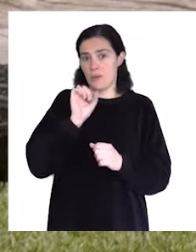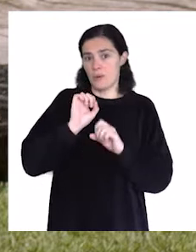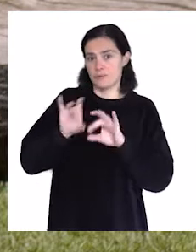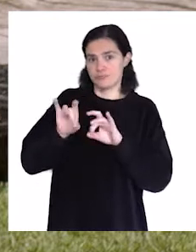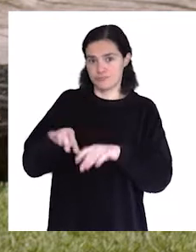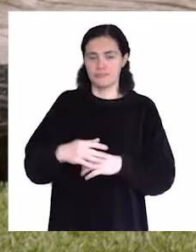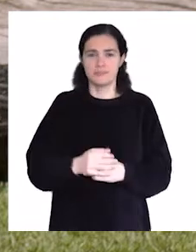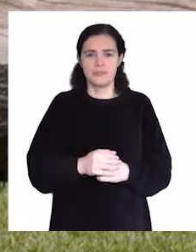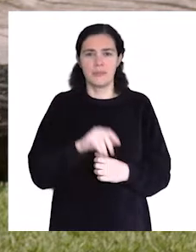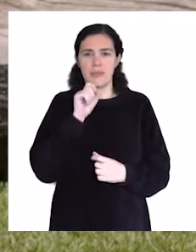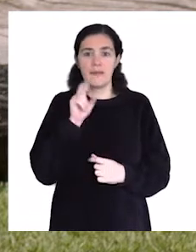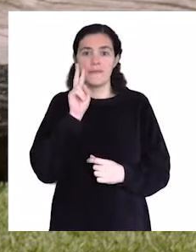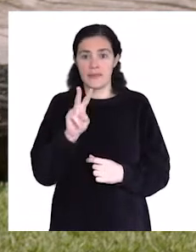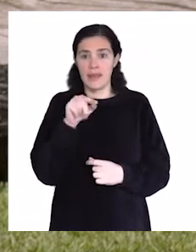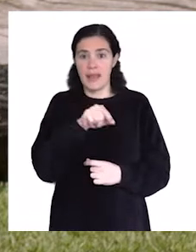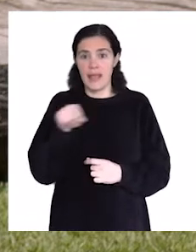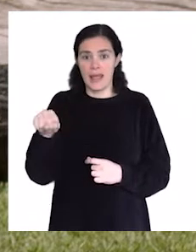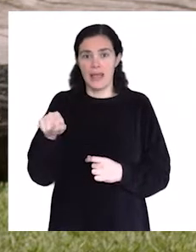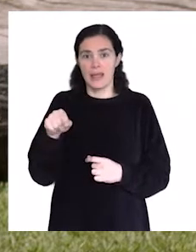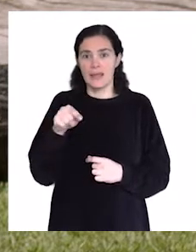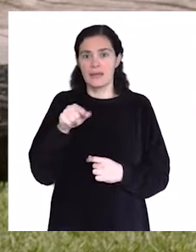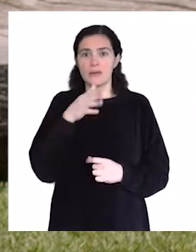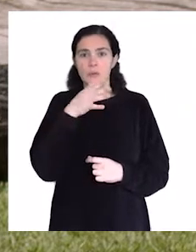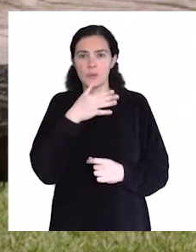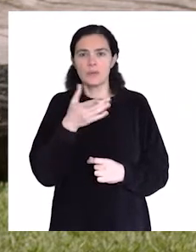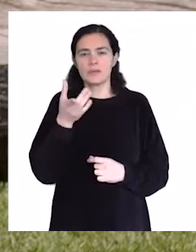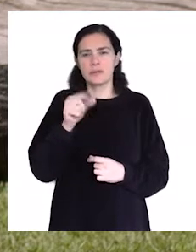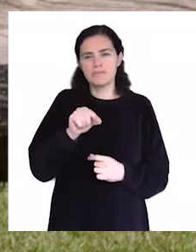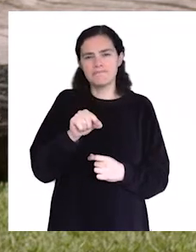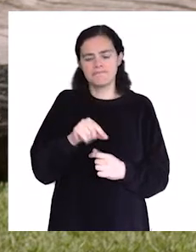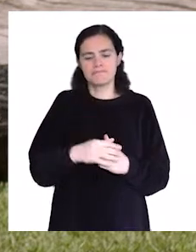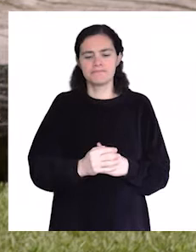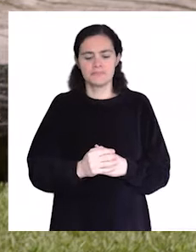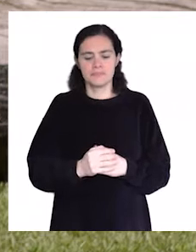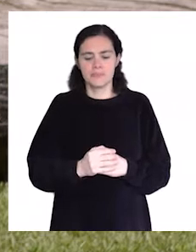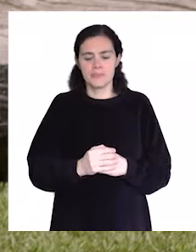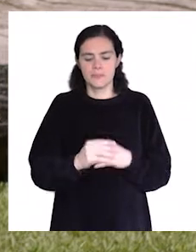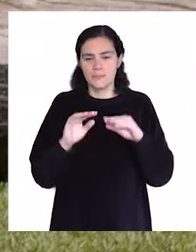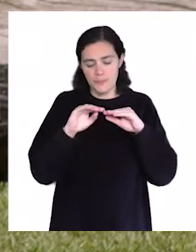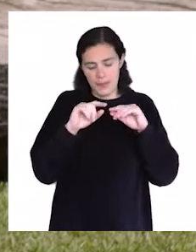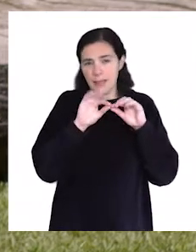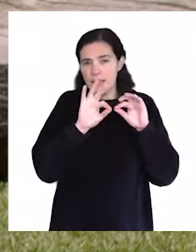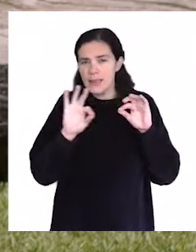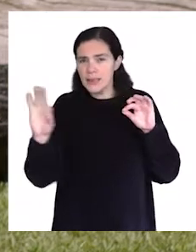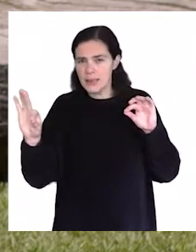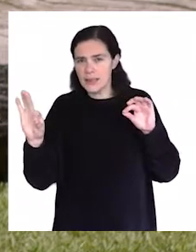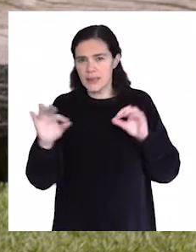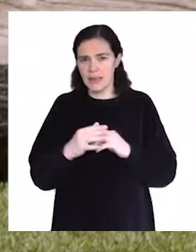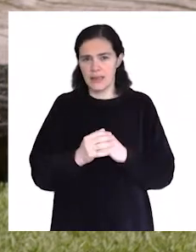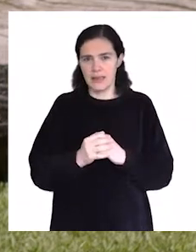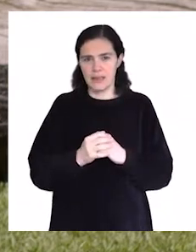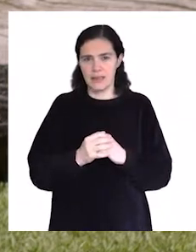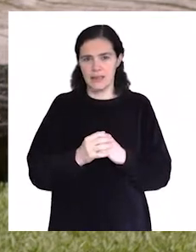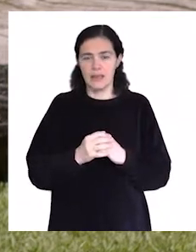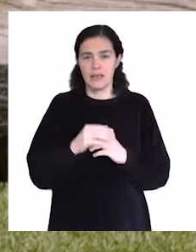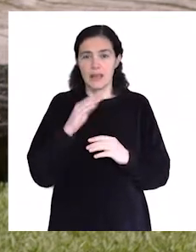water. So you can see that maybe in this color, but it is also the line